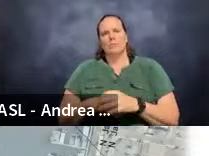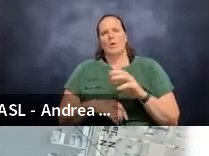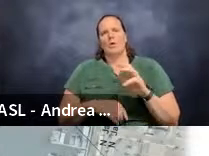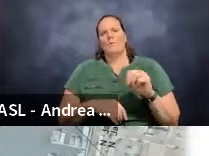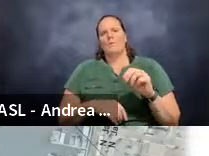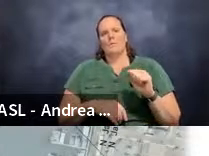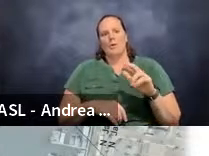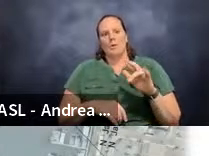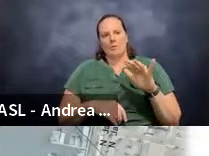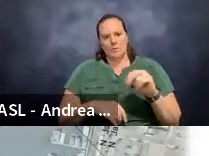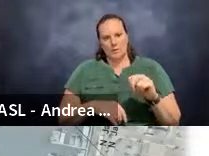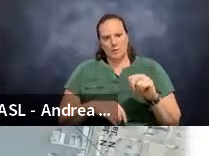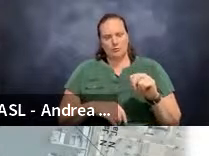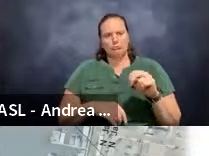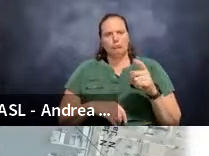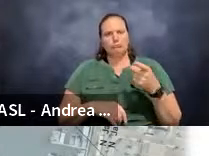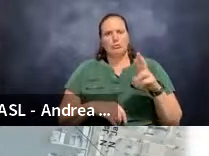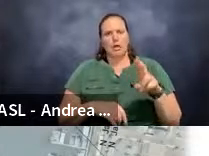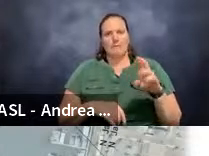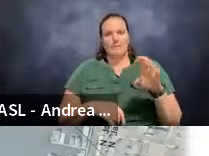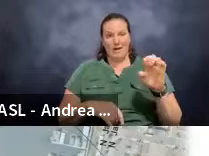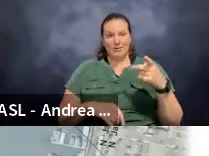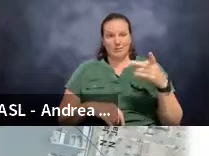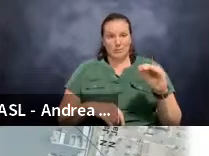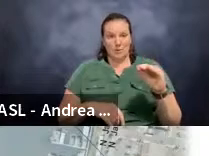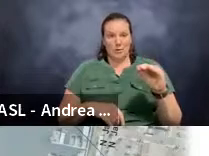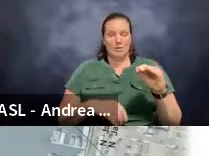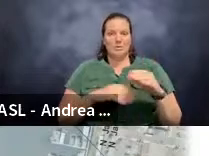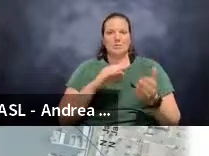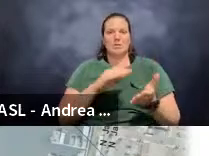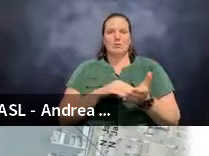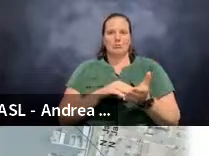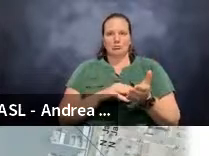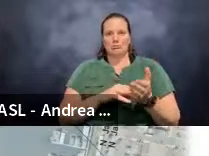can see the Expo Center and the Expo Station